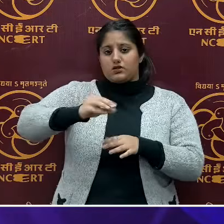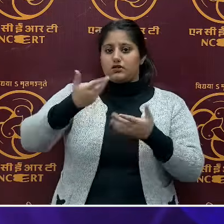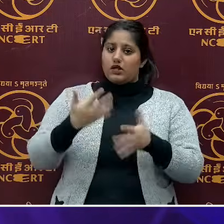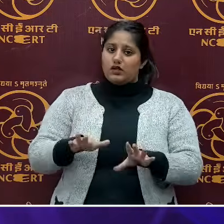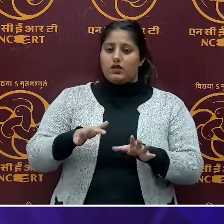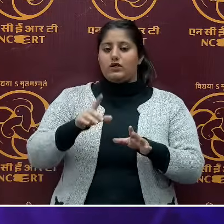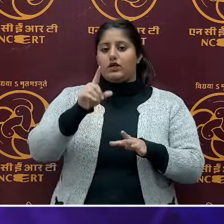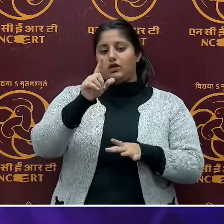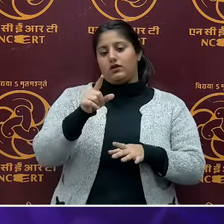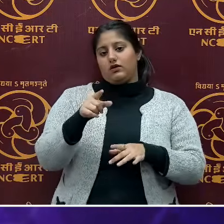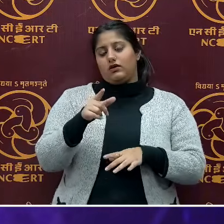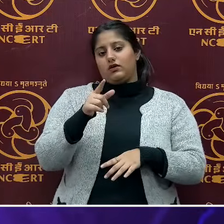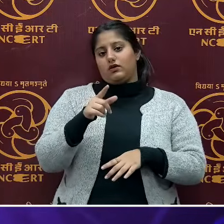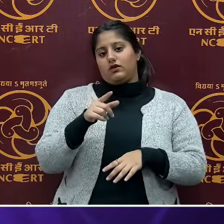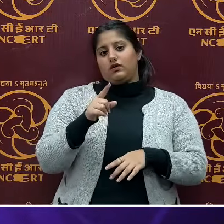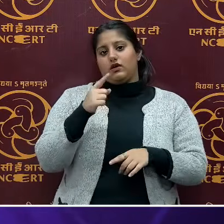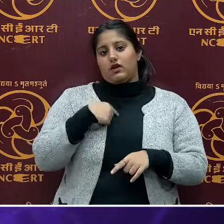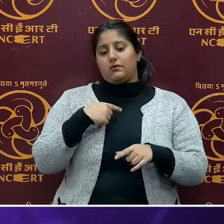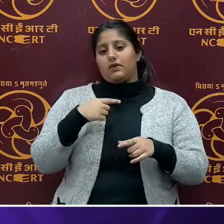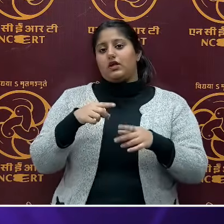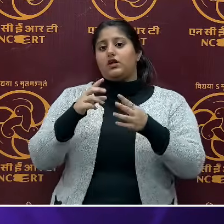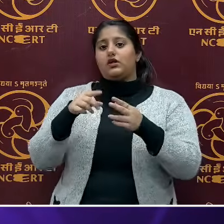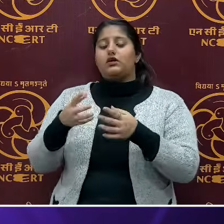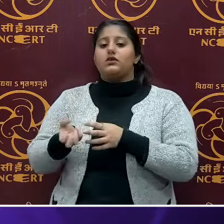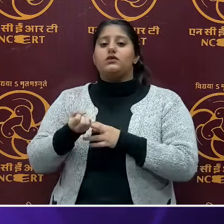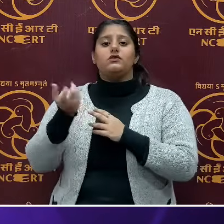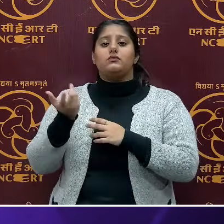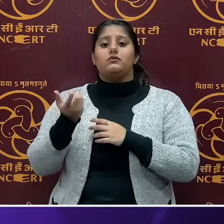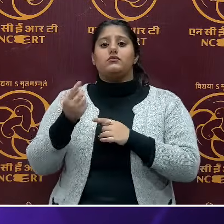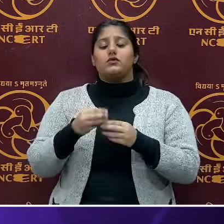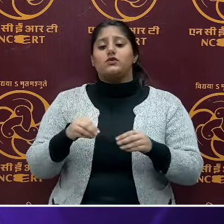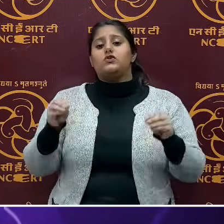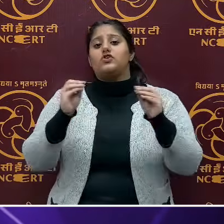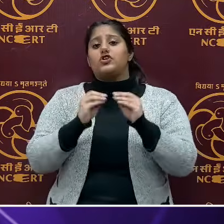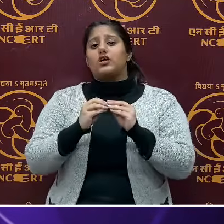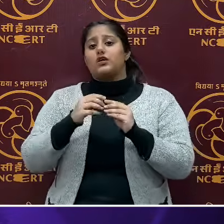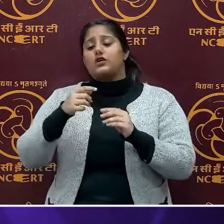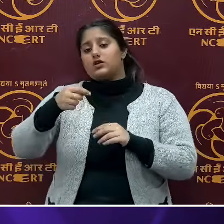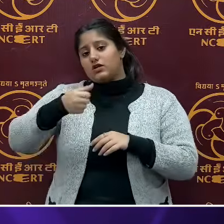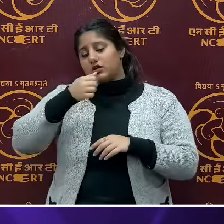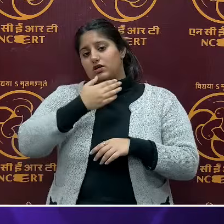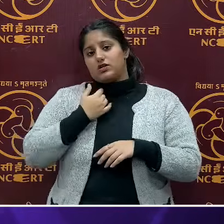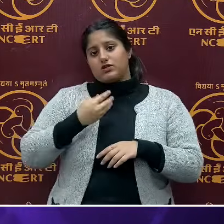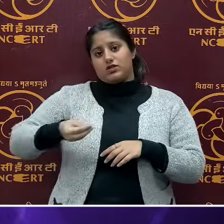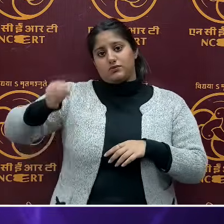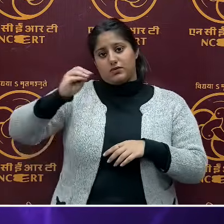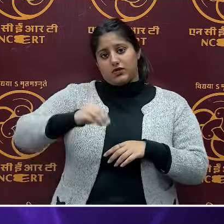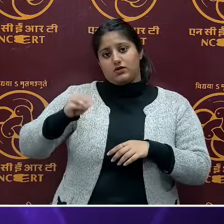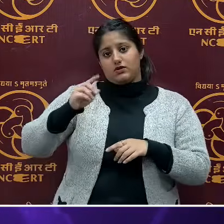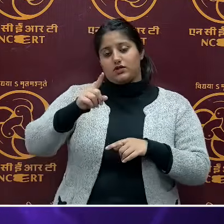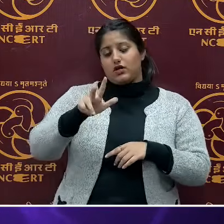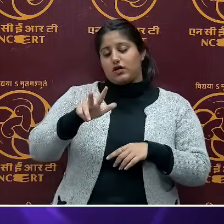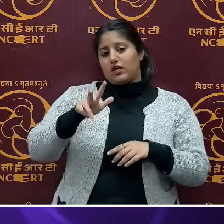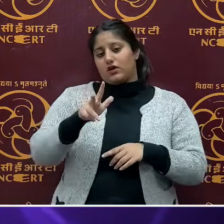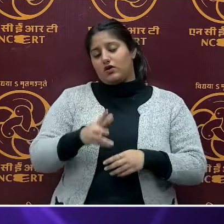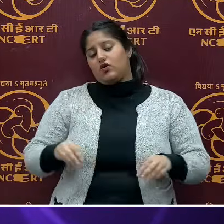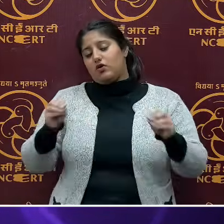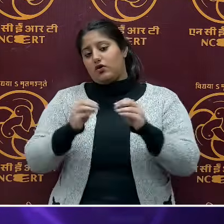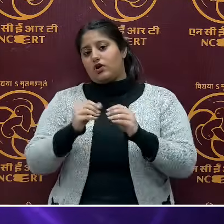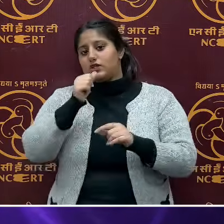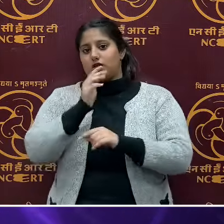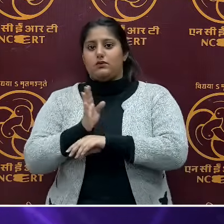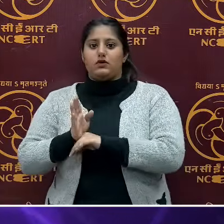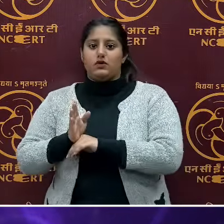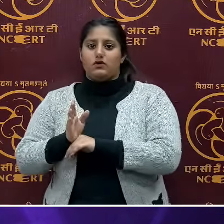lemonade. Basically, we need to find out how many more spoons of sugar she is going to add in 18 more glasses of